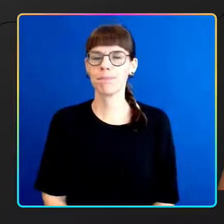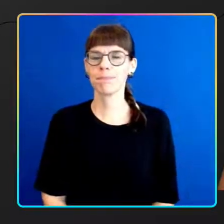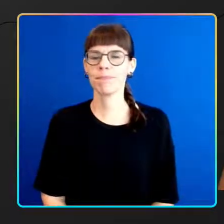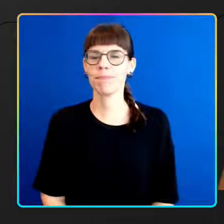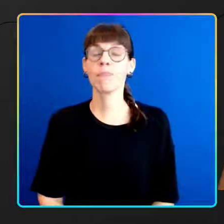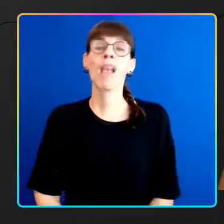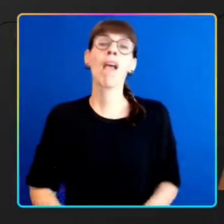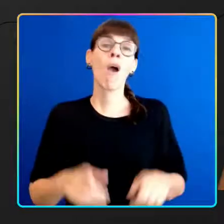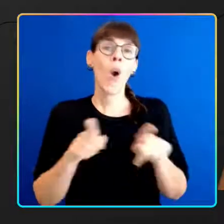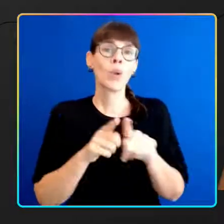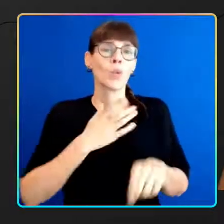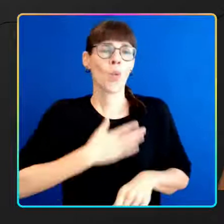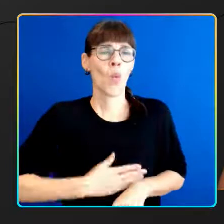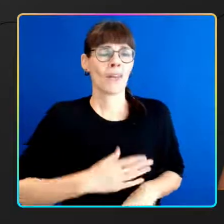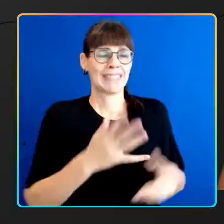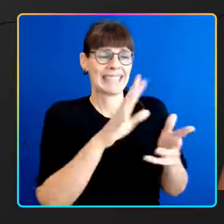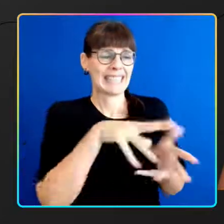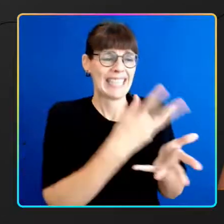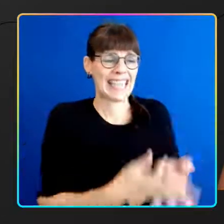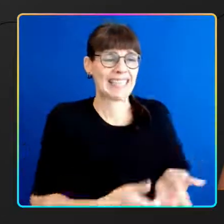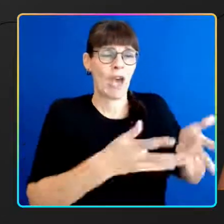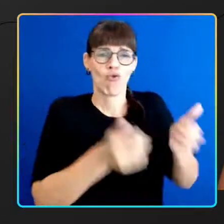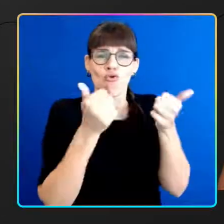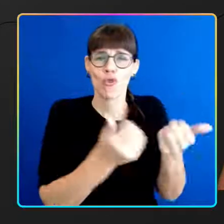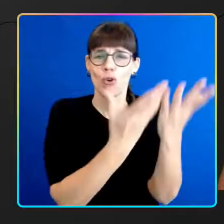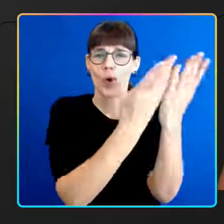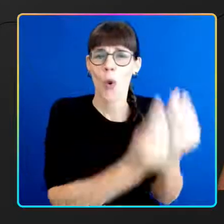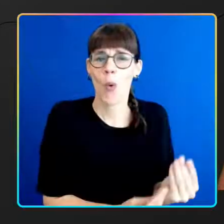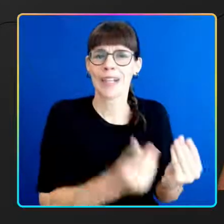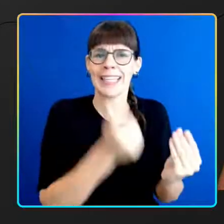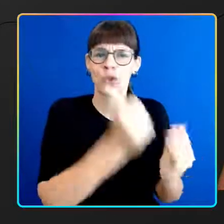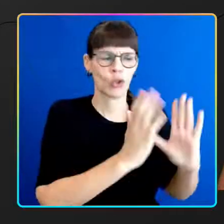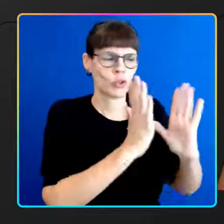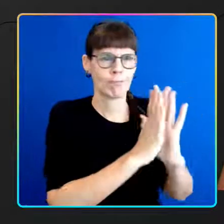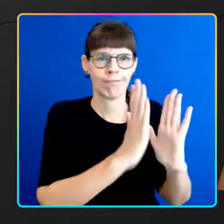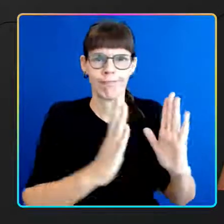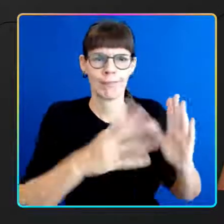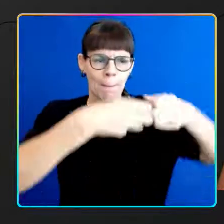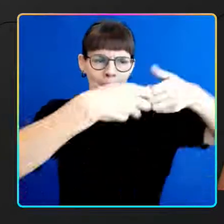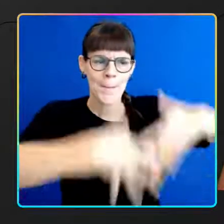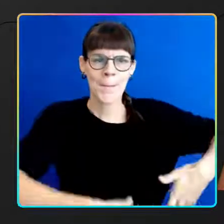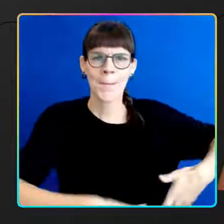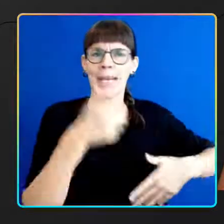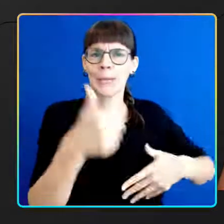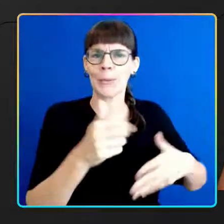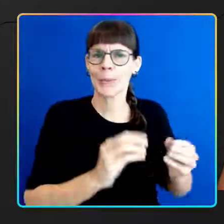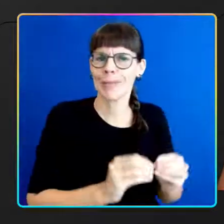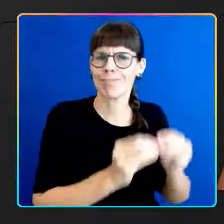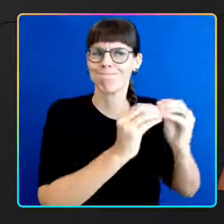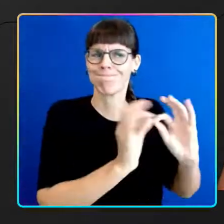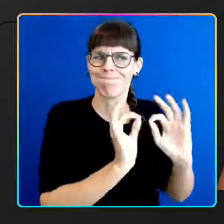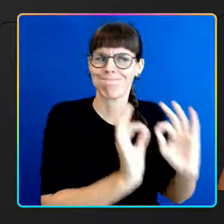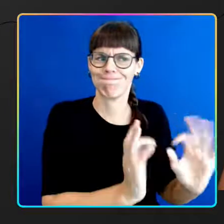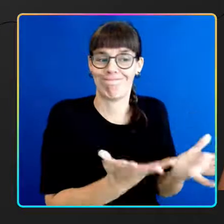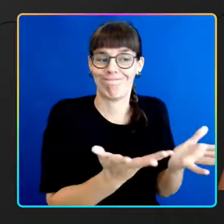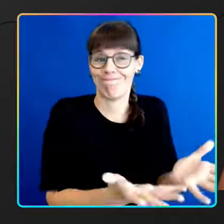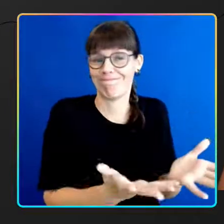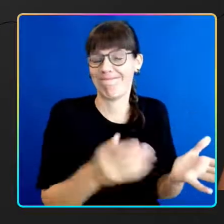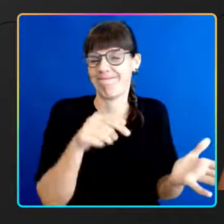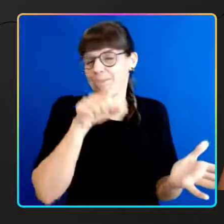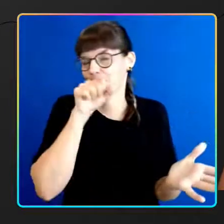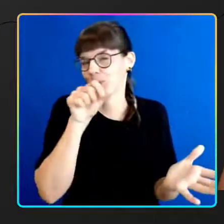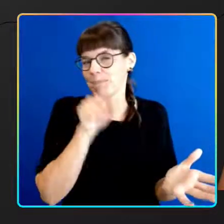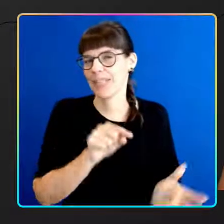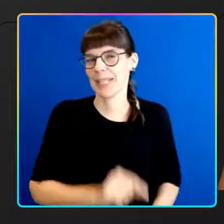data, well organized data, well architected data. So yeah, absolutely love